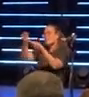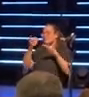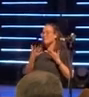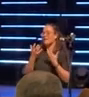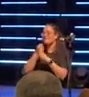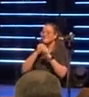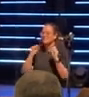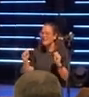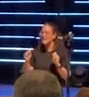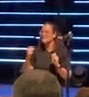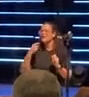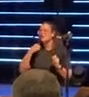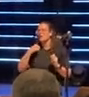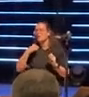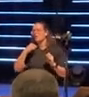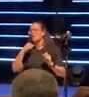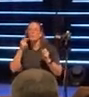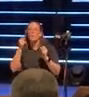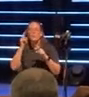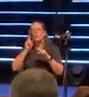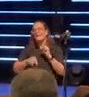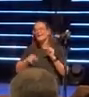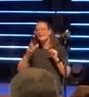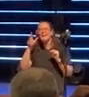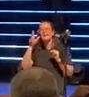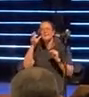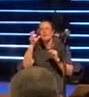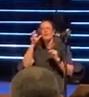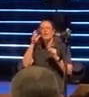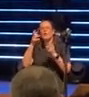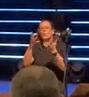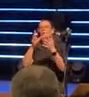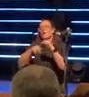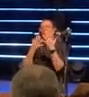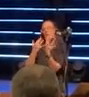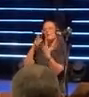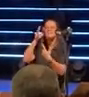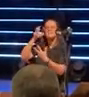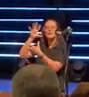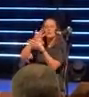because we can't hear all the stories and the good news of their trip. It's in Christ's name we pray.